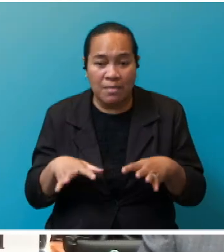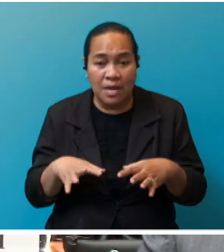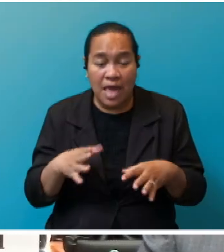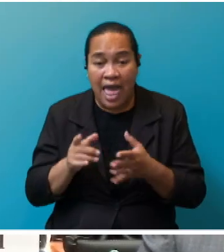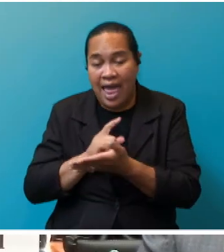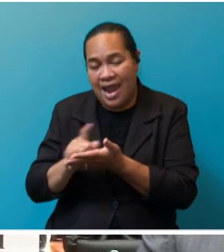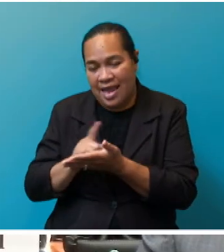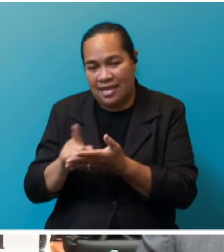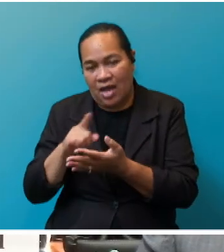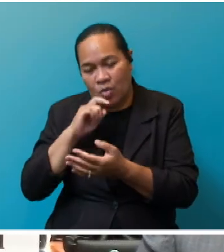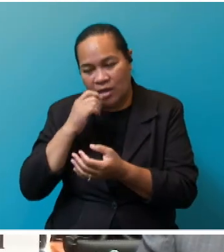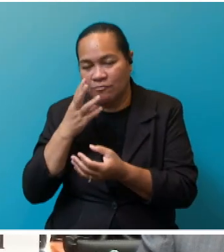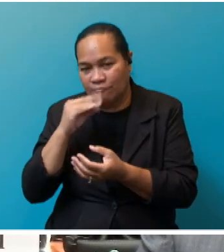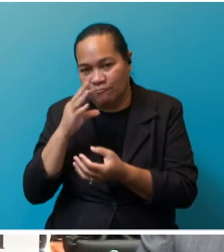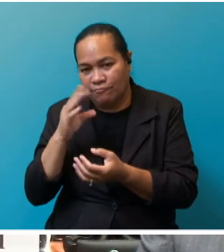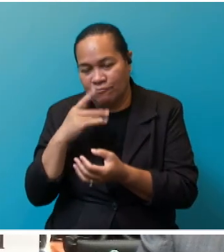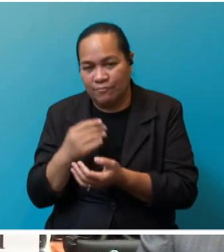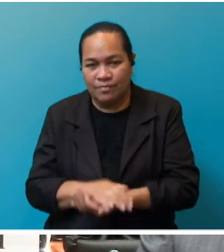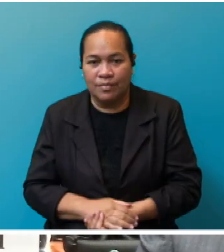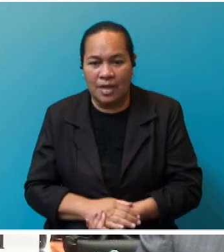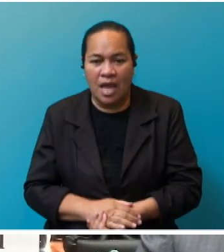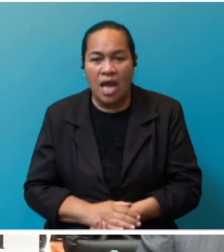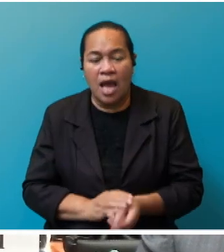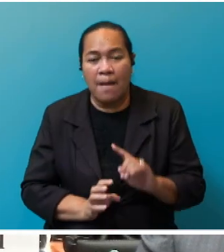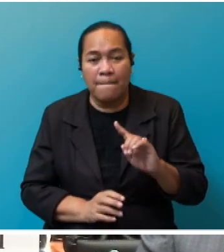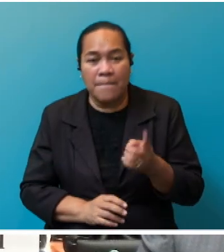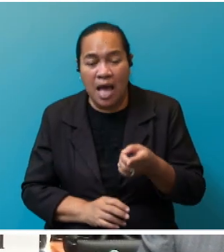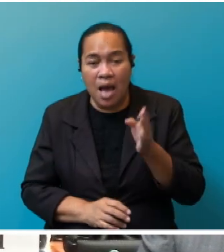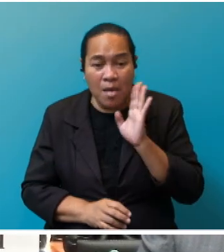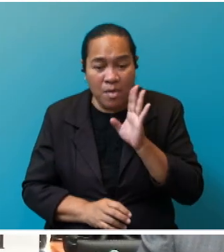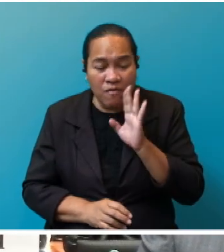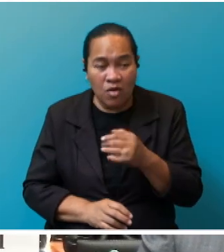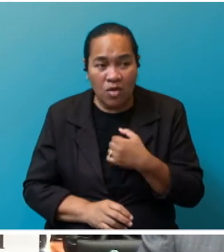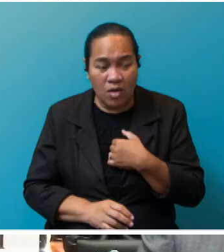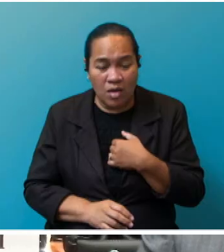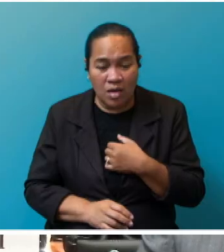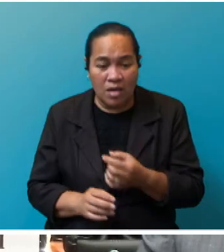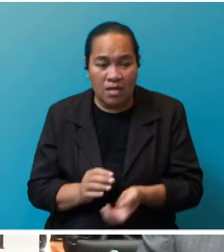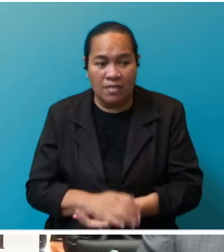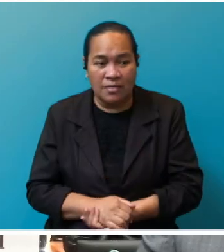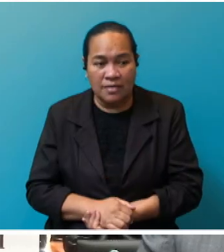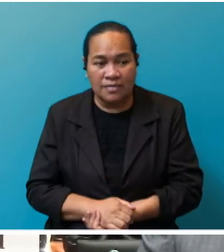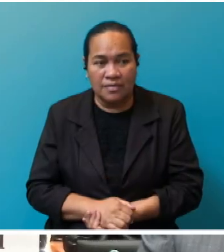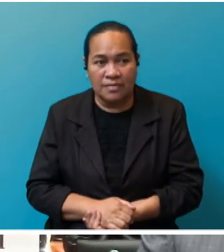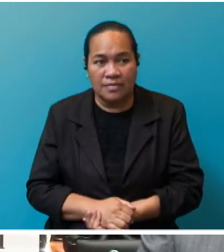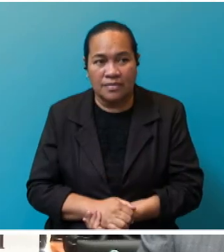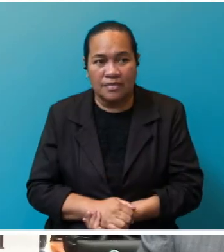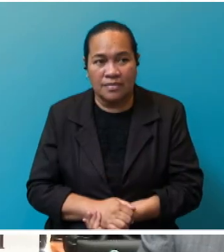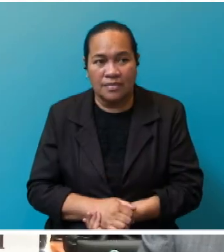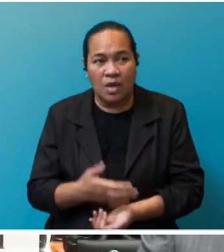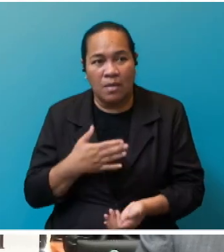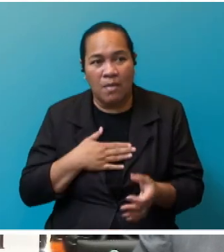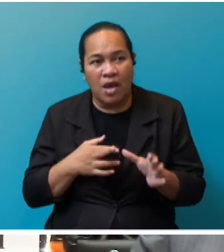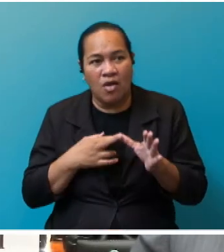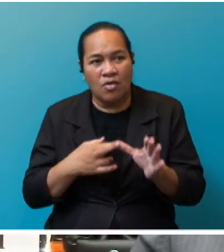statement. Before I get into my reply, Honourable Speaker, let me